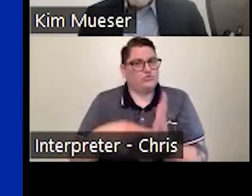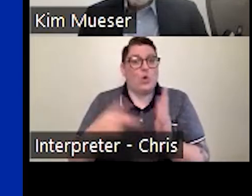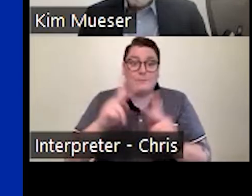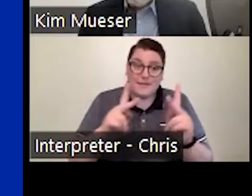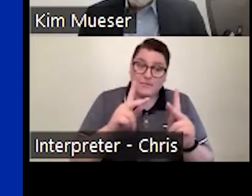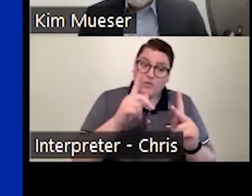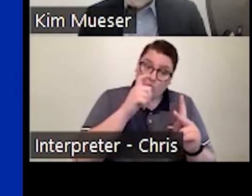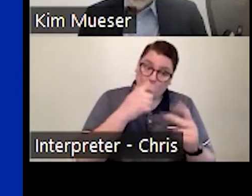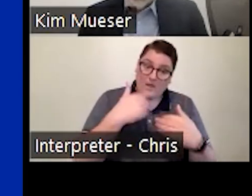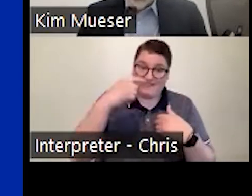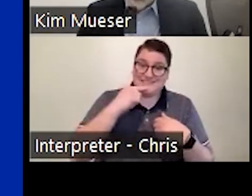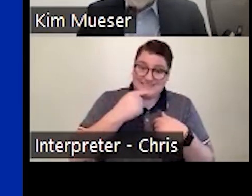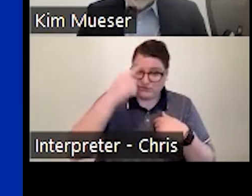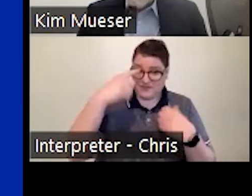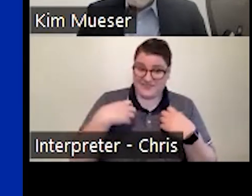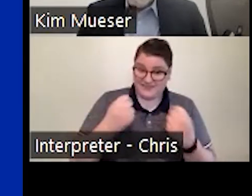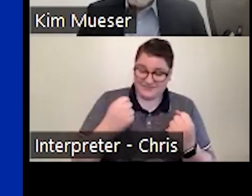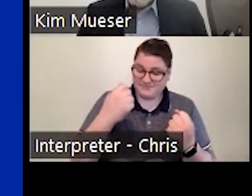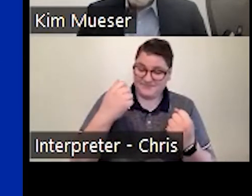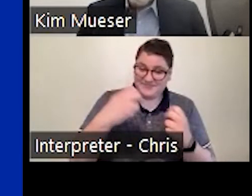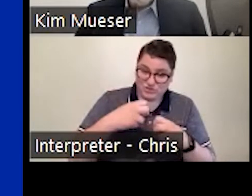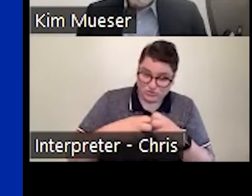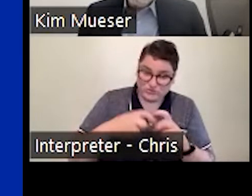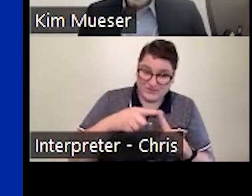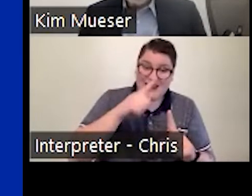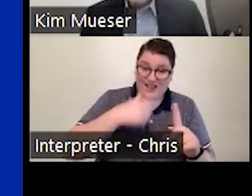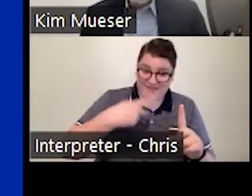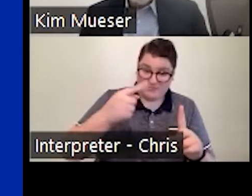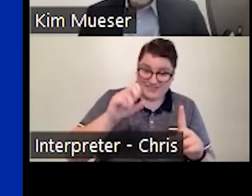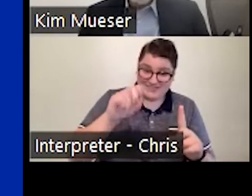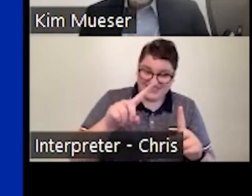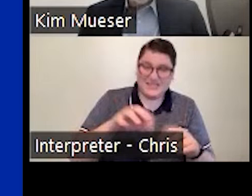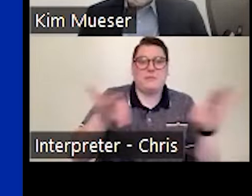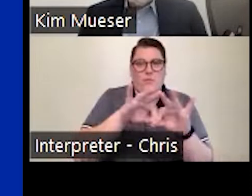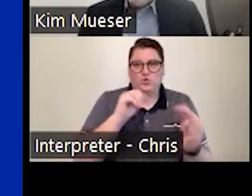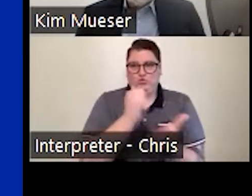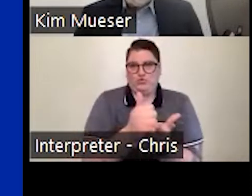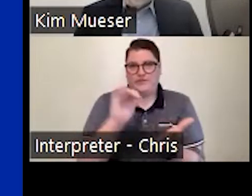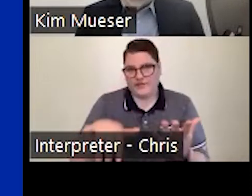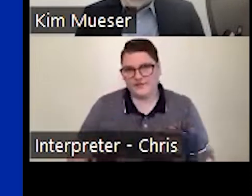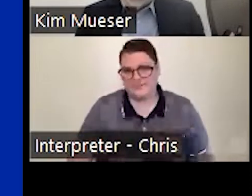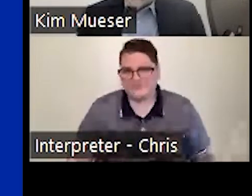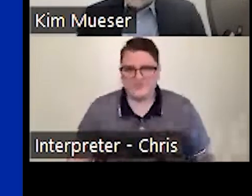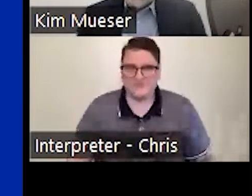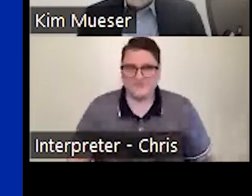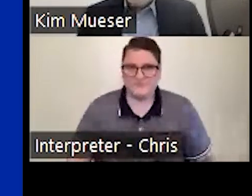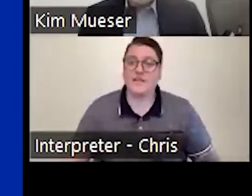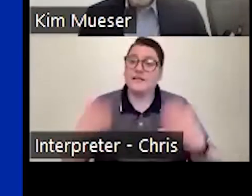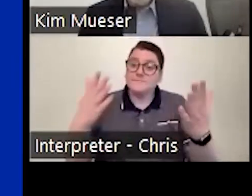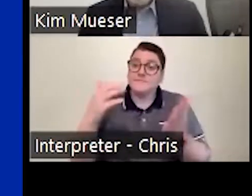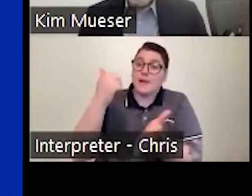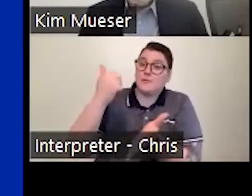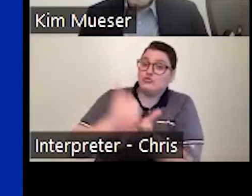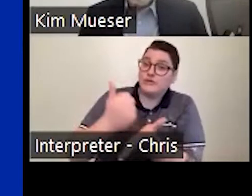might improve the overall course of the mental illness. But what do we know about the treatment of PTSD in the